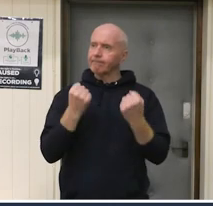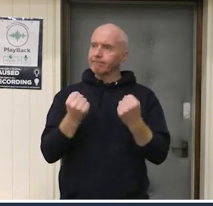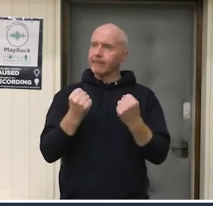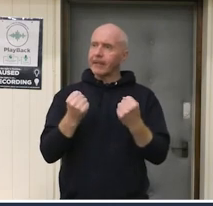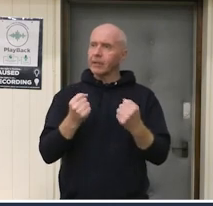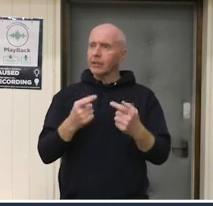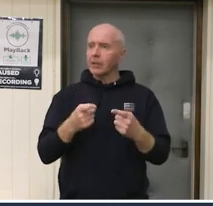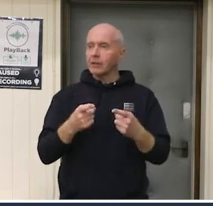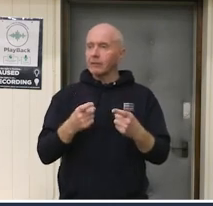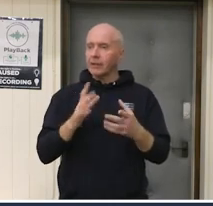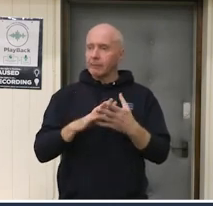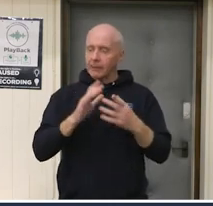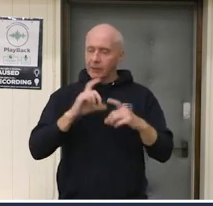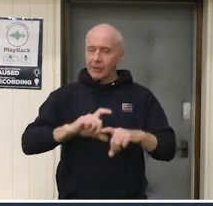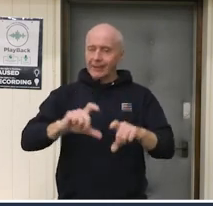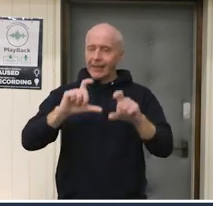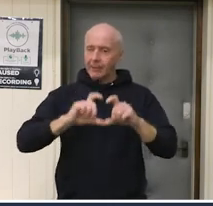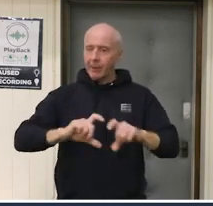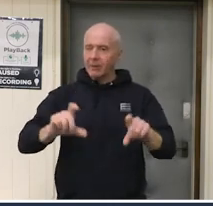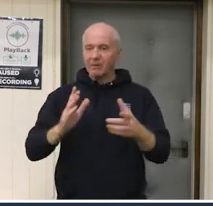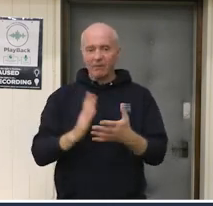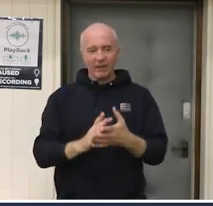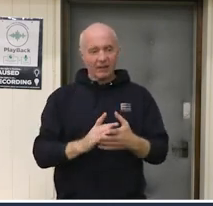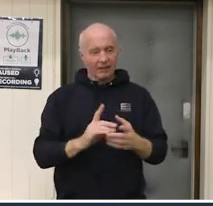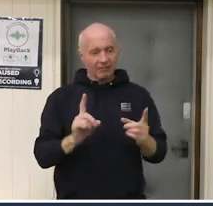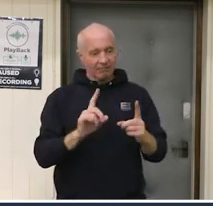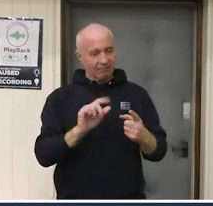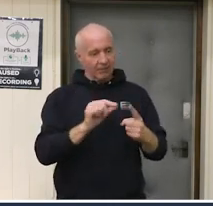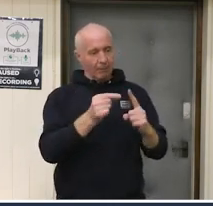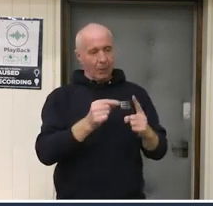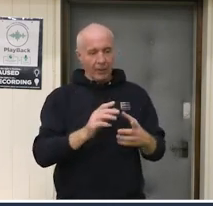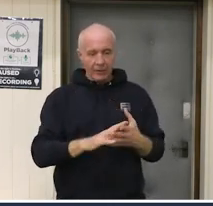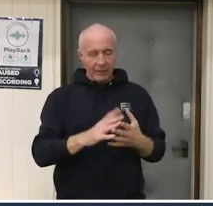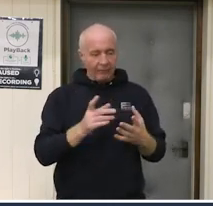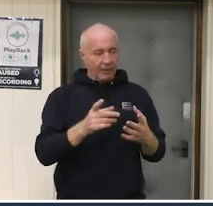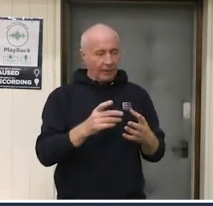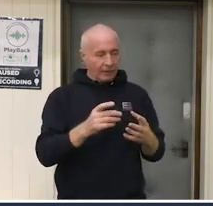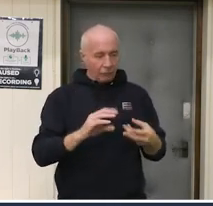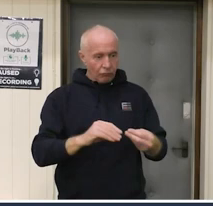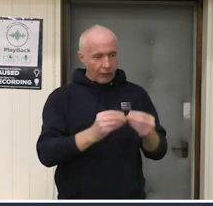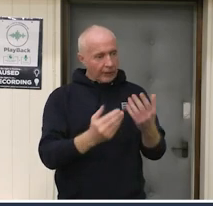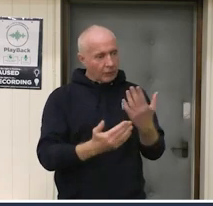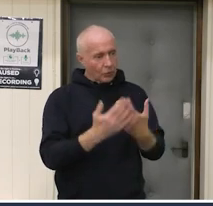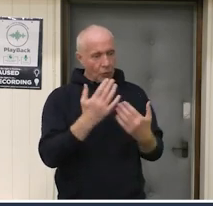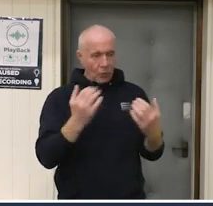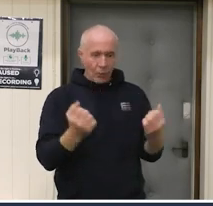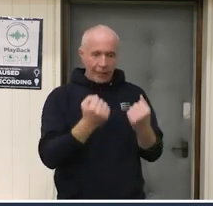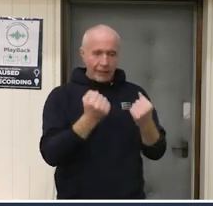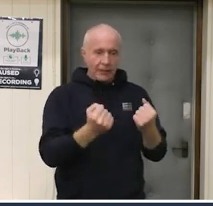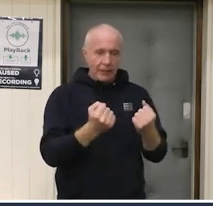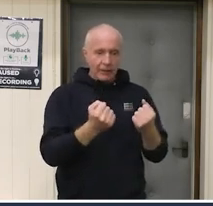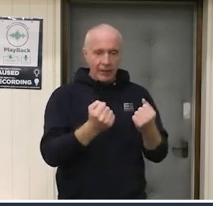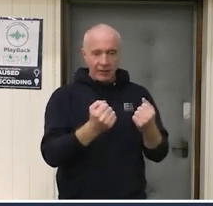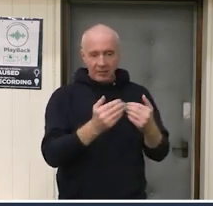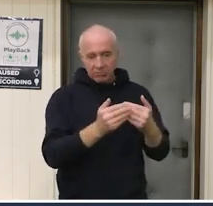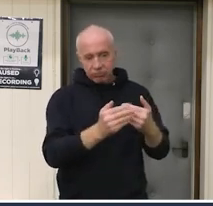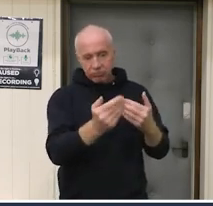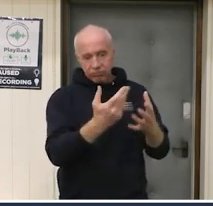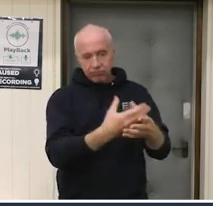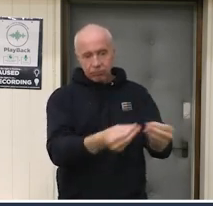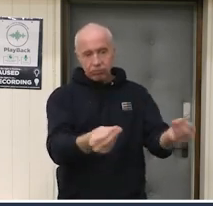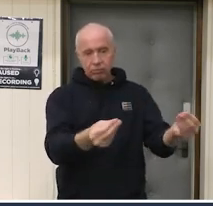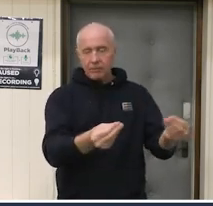sustainable. It's pointless building an energy source around something that's going to run out immediately, right? So it has to be basically